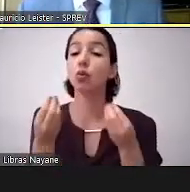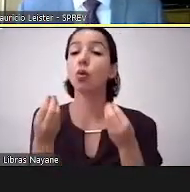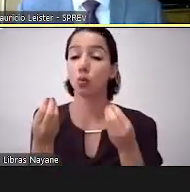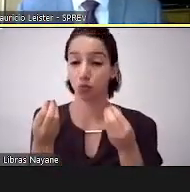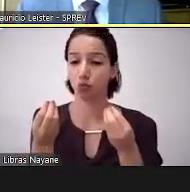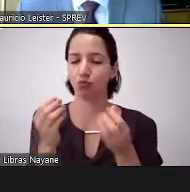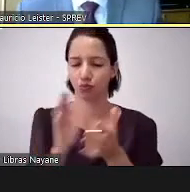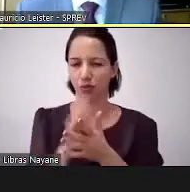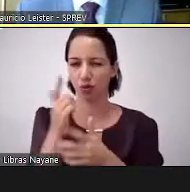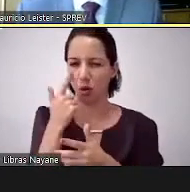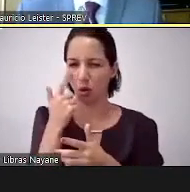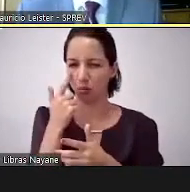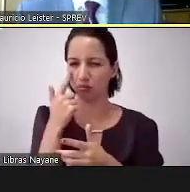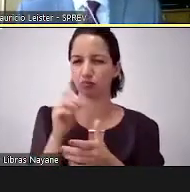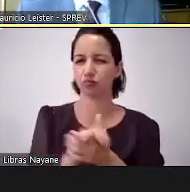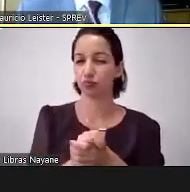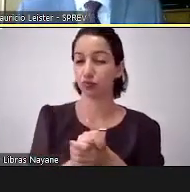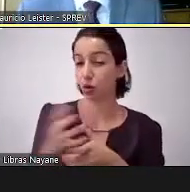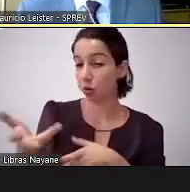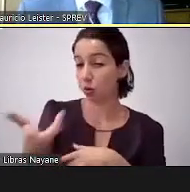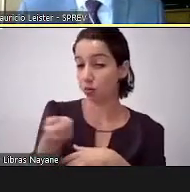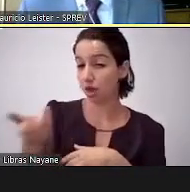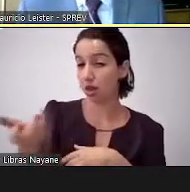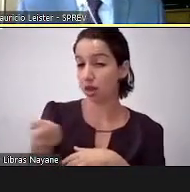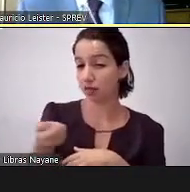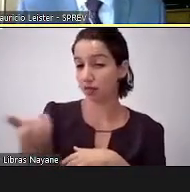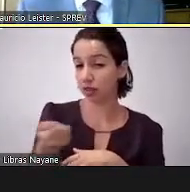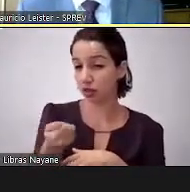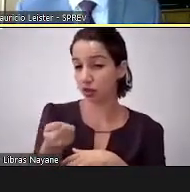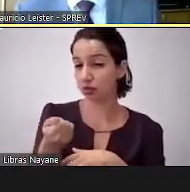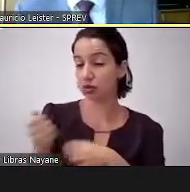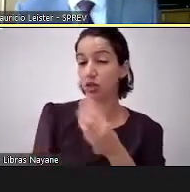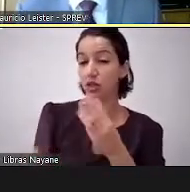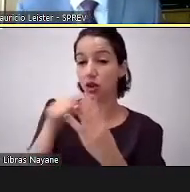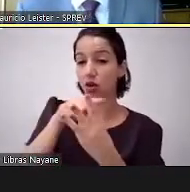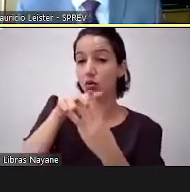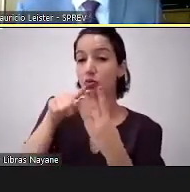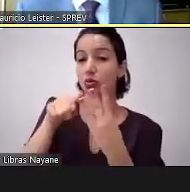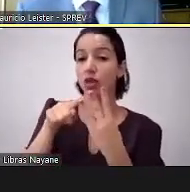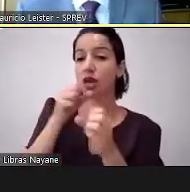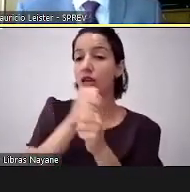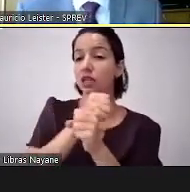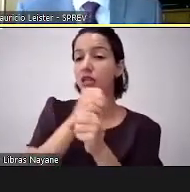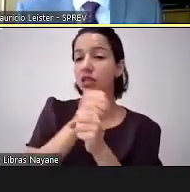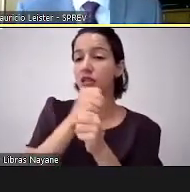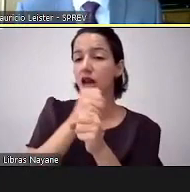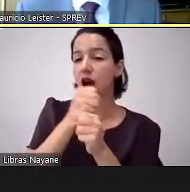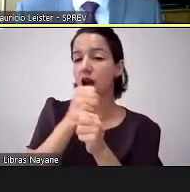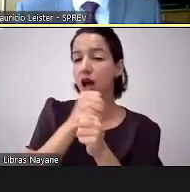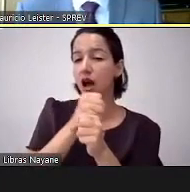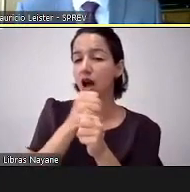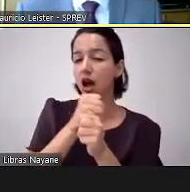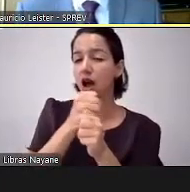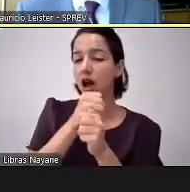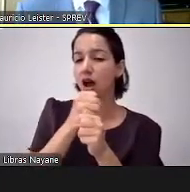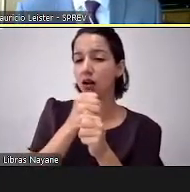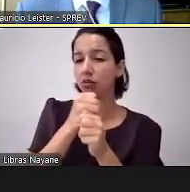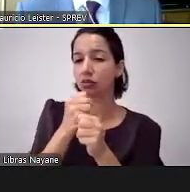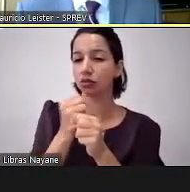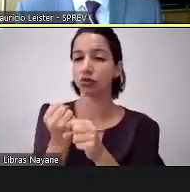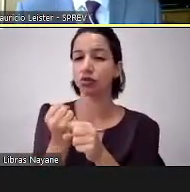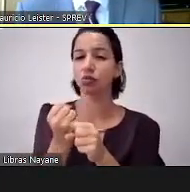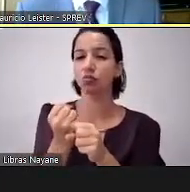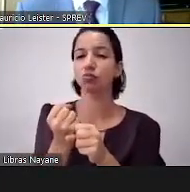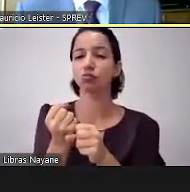paid 36 salaries of contribution in the 36